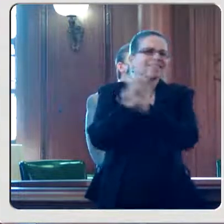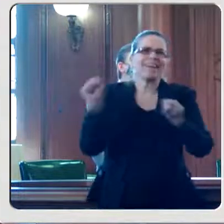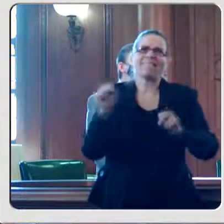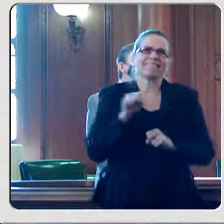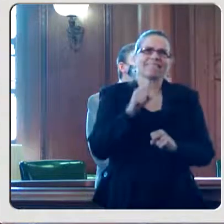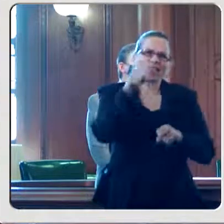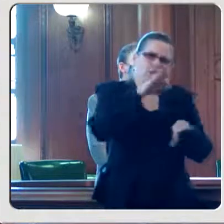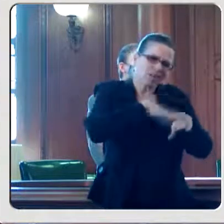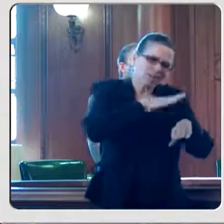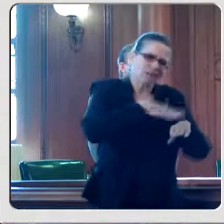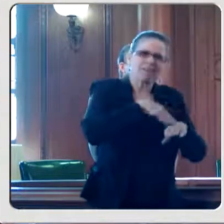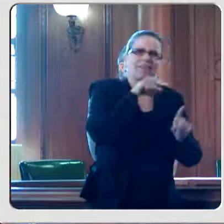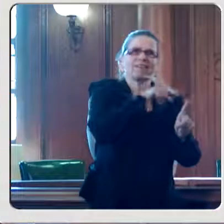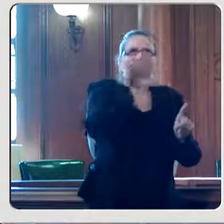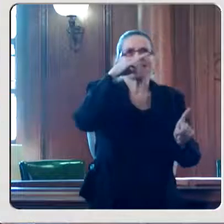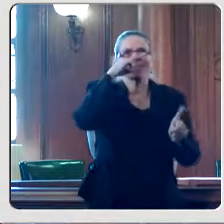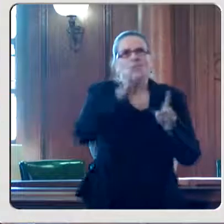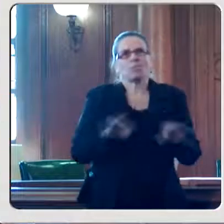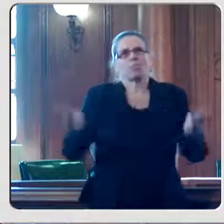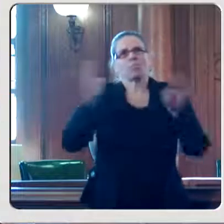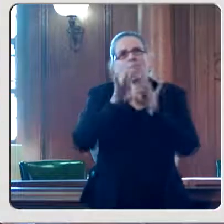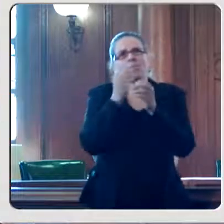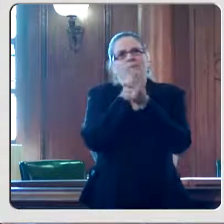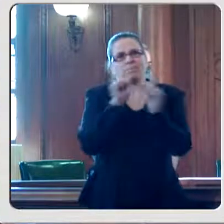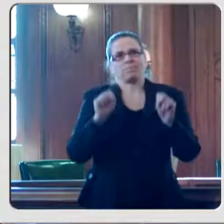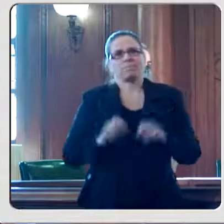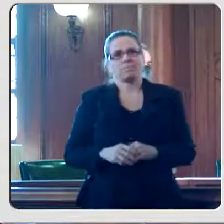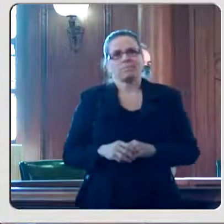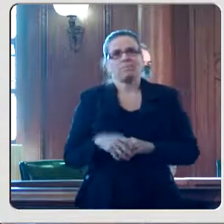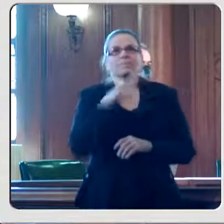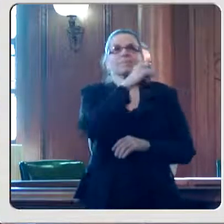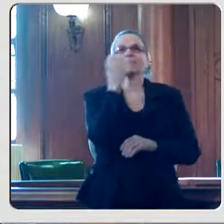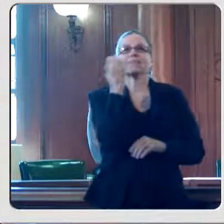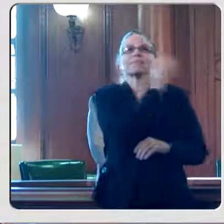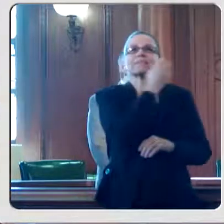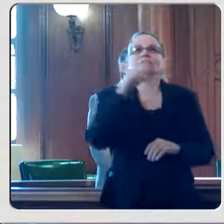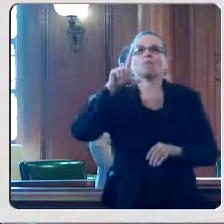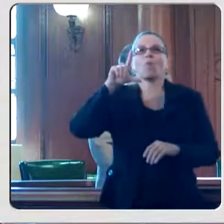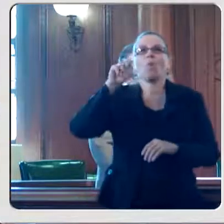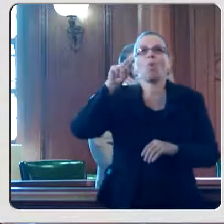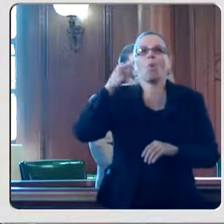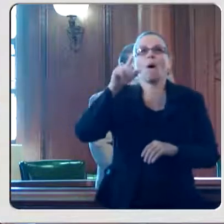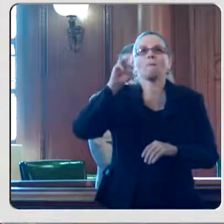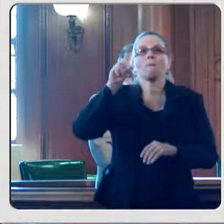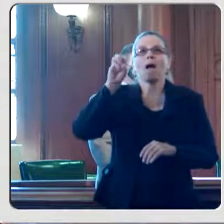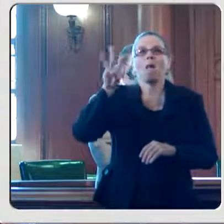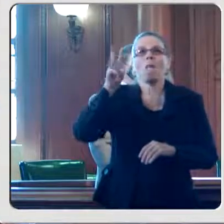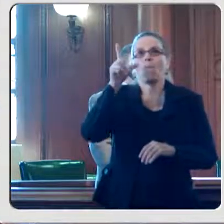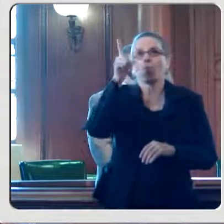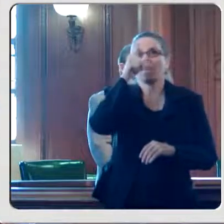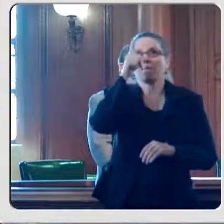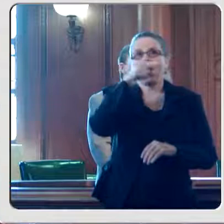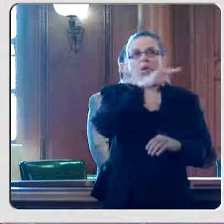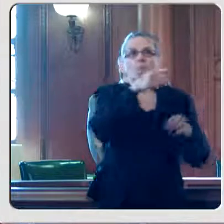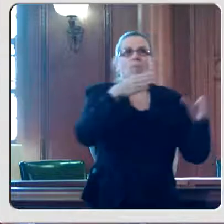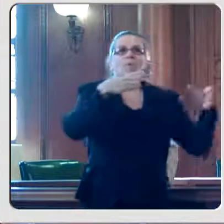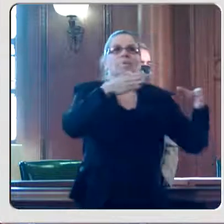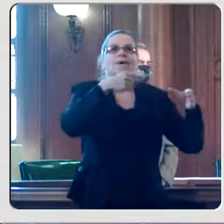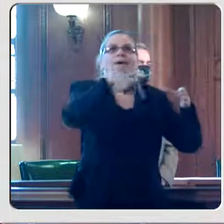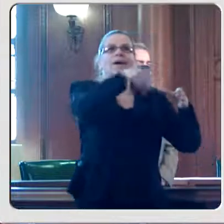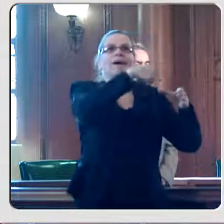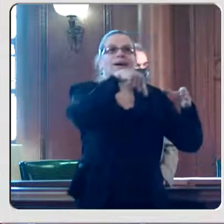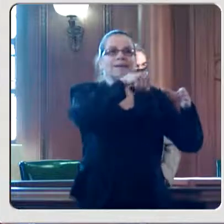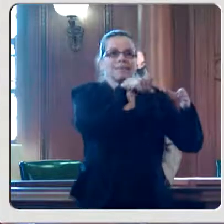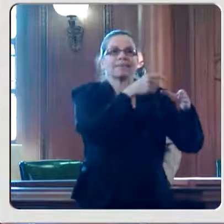Heritage Pond in East Long Meadow is very different. It's an isolated body of water. Our lakes and ponds have streams. When you have running water